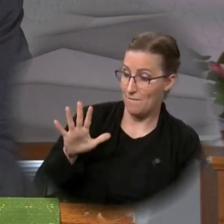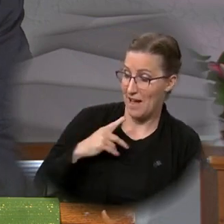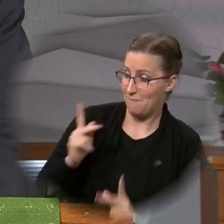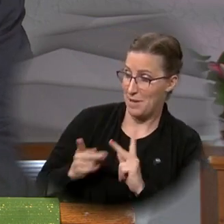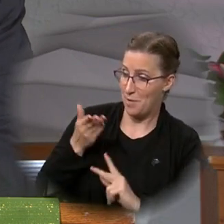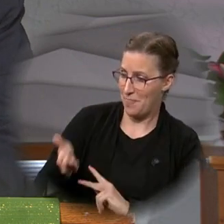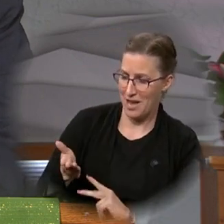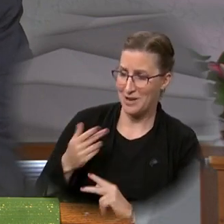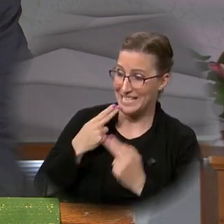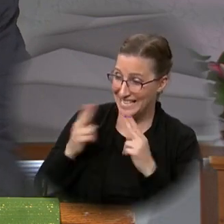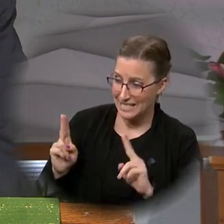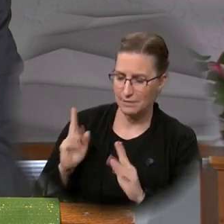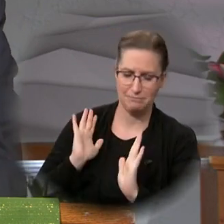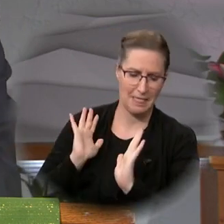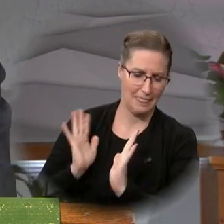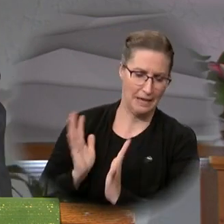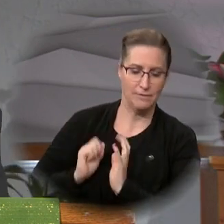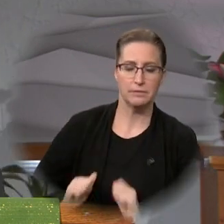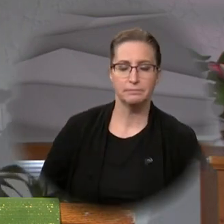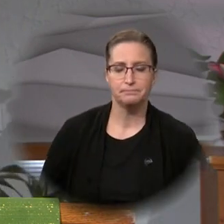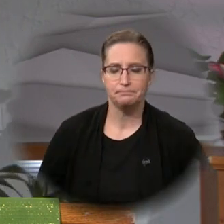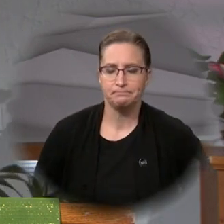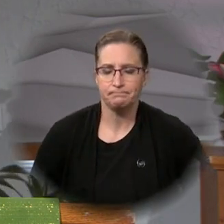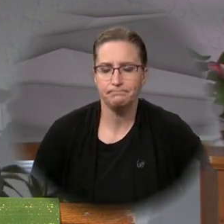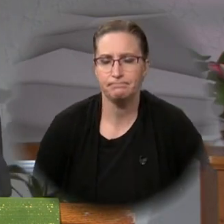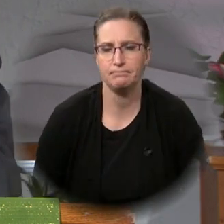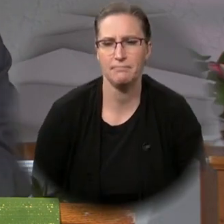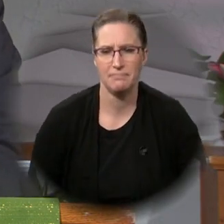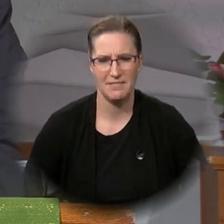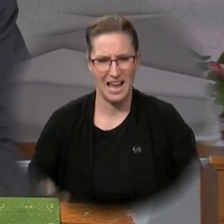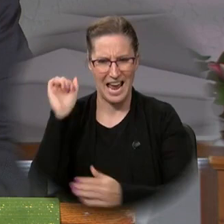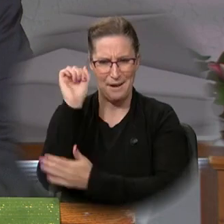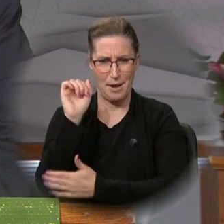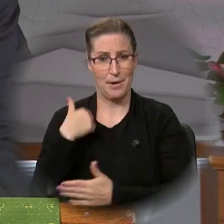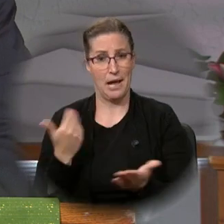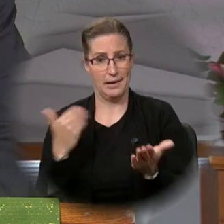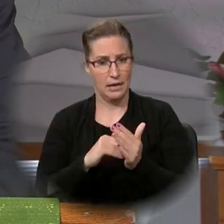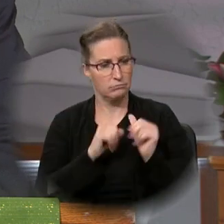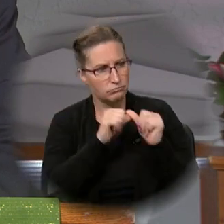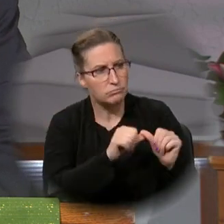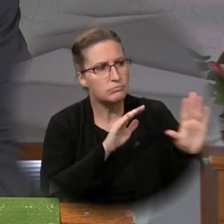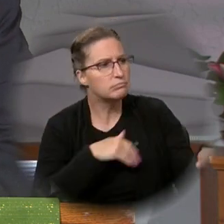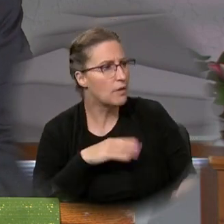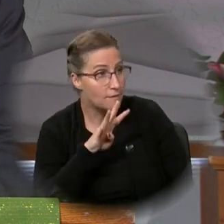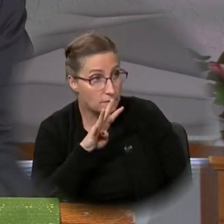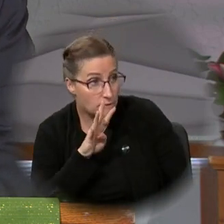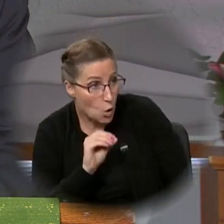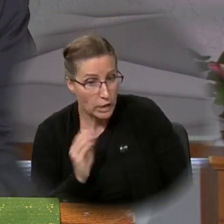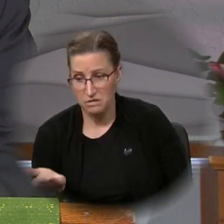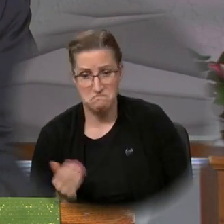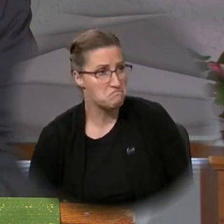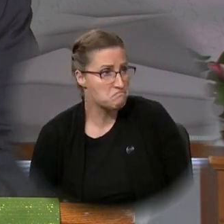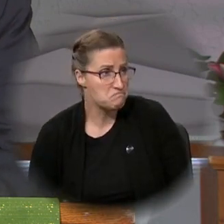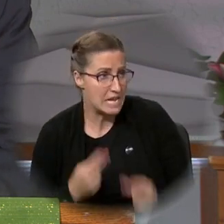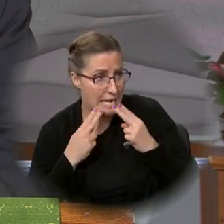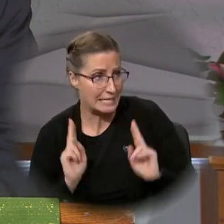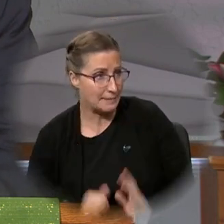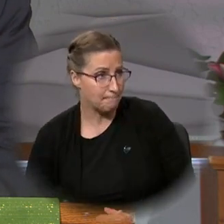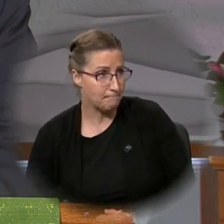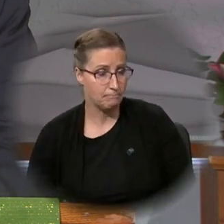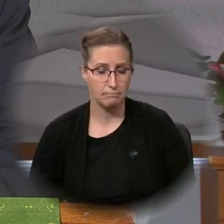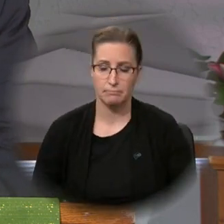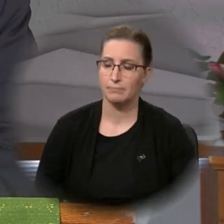45 there. But Abraham persisted, saying, what if only 40 are found there?